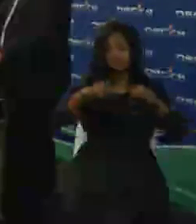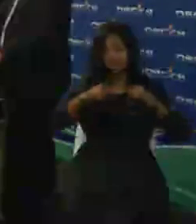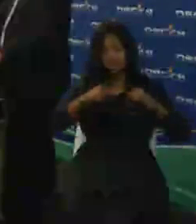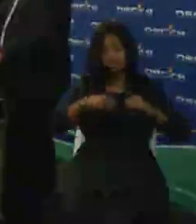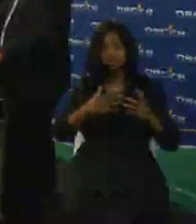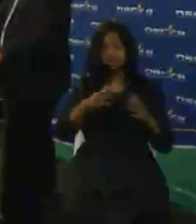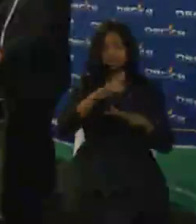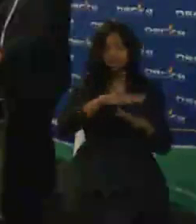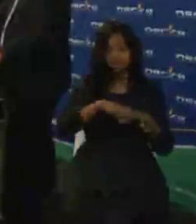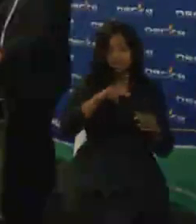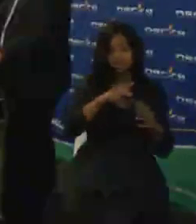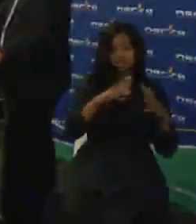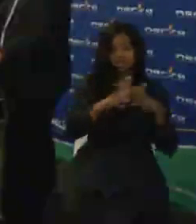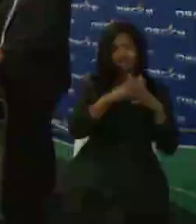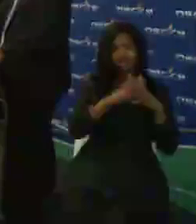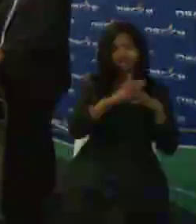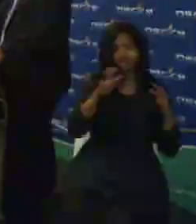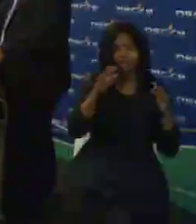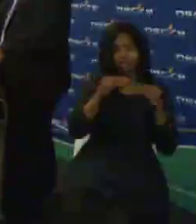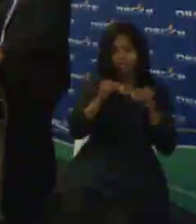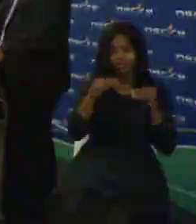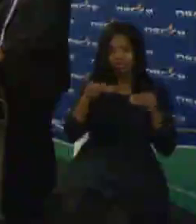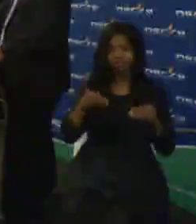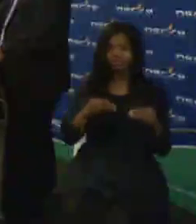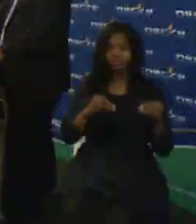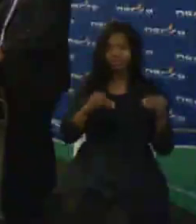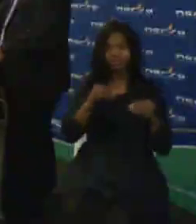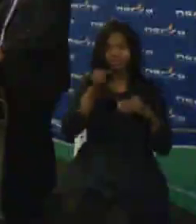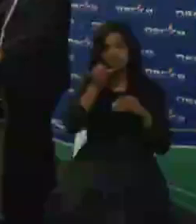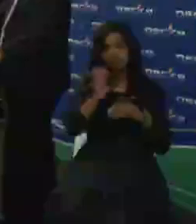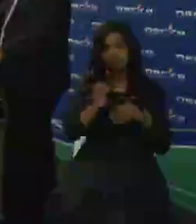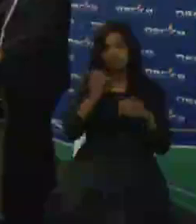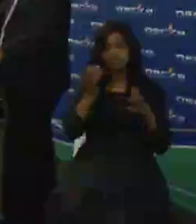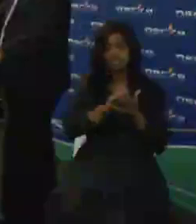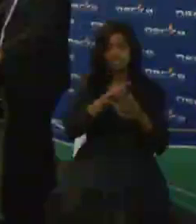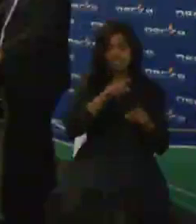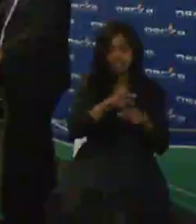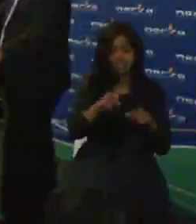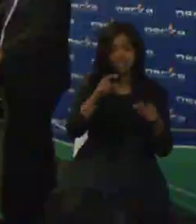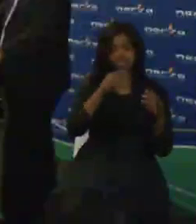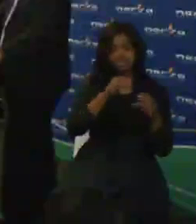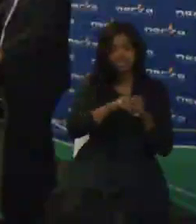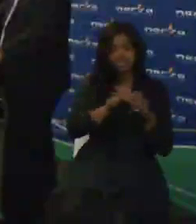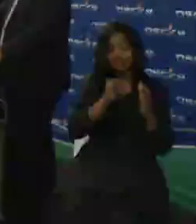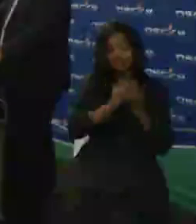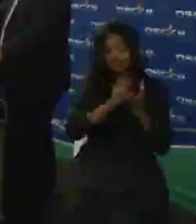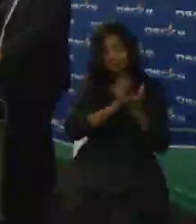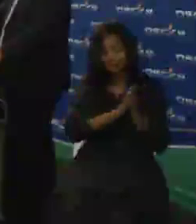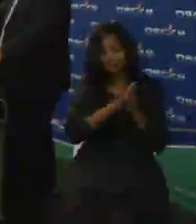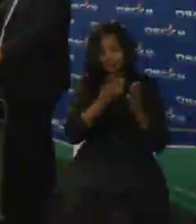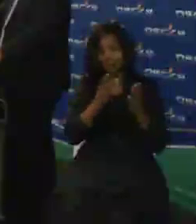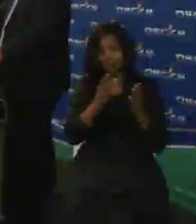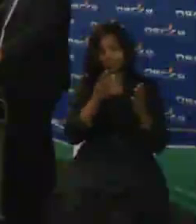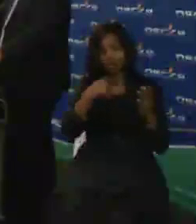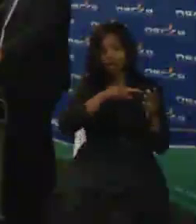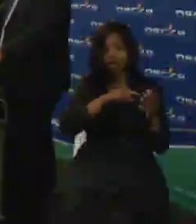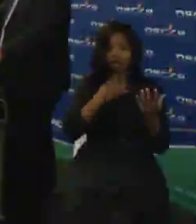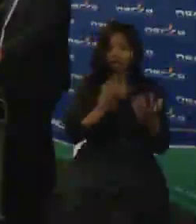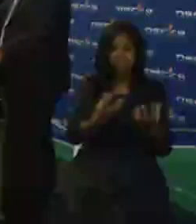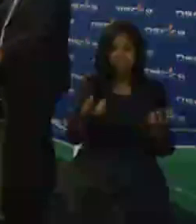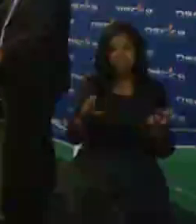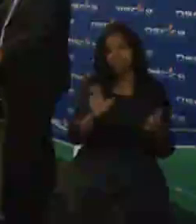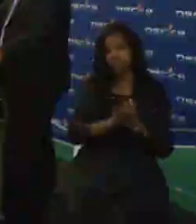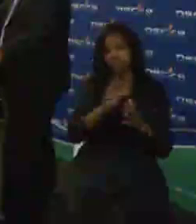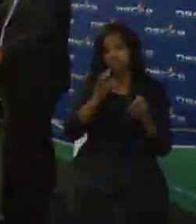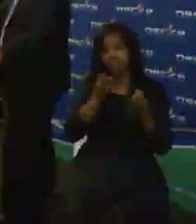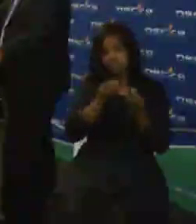license agreements around the network businesses. So taking that into account, our assets, and a lot